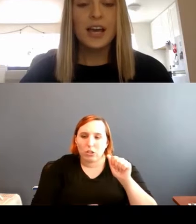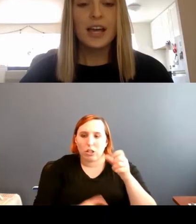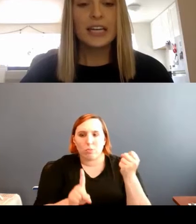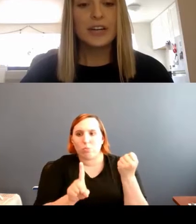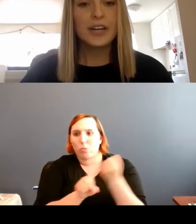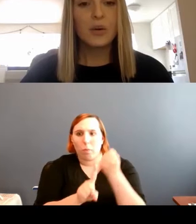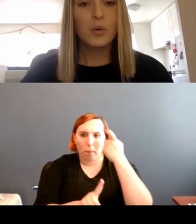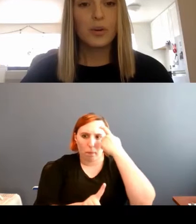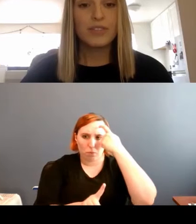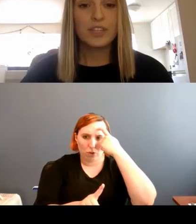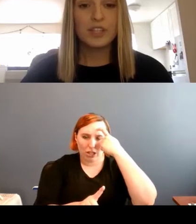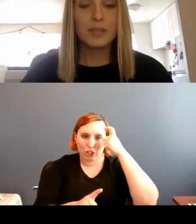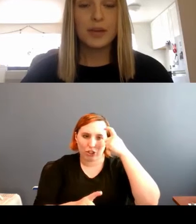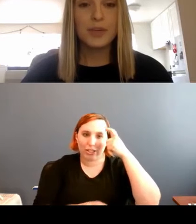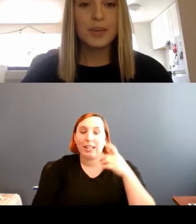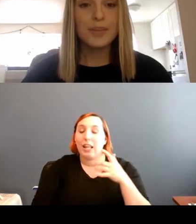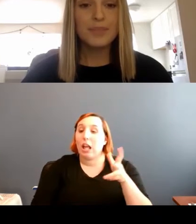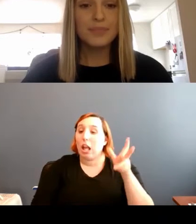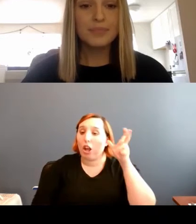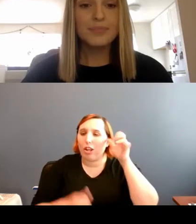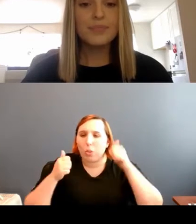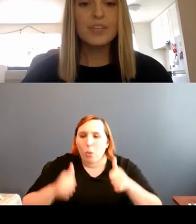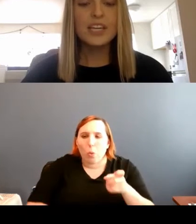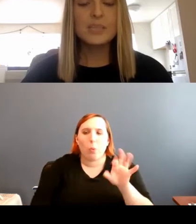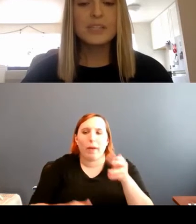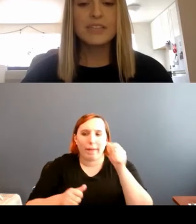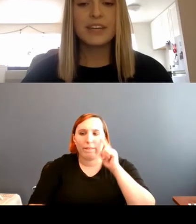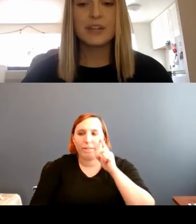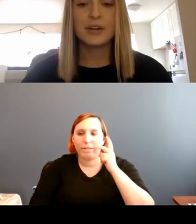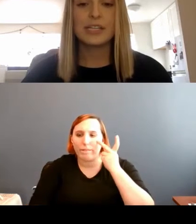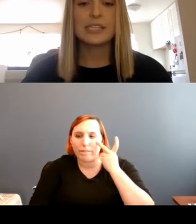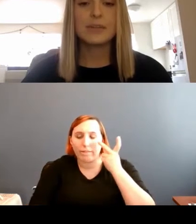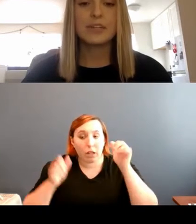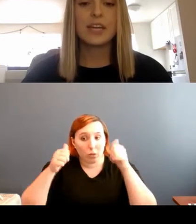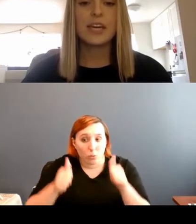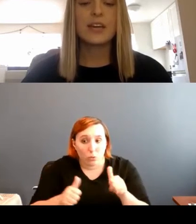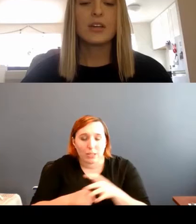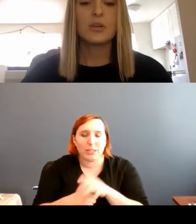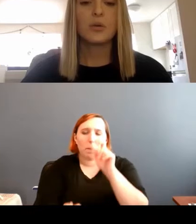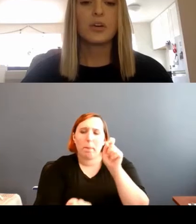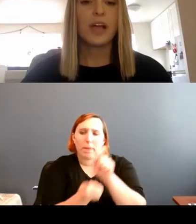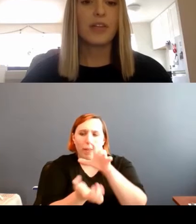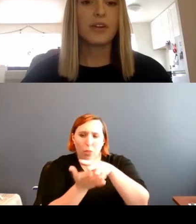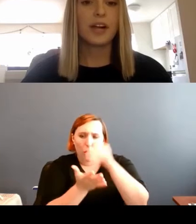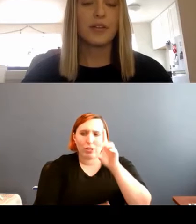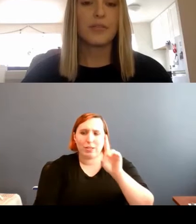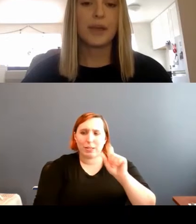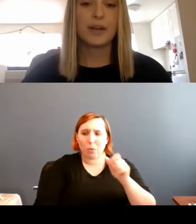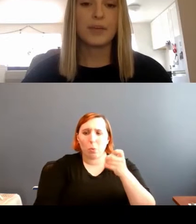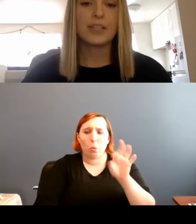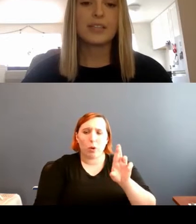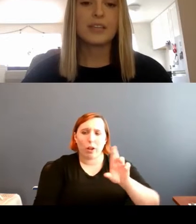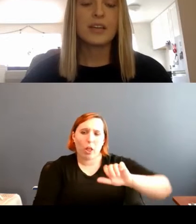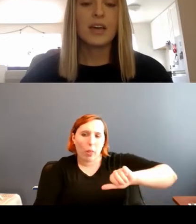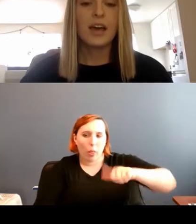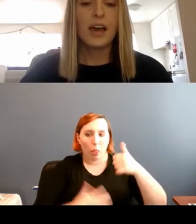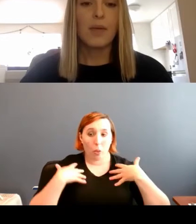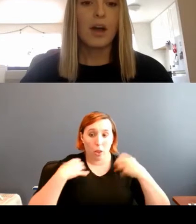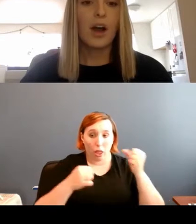injury, a hearing or vision impairment, a specific learning disability, or other health